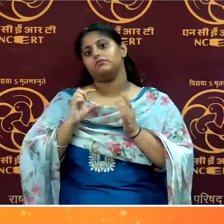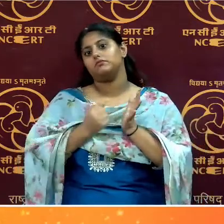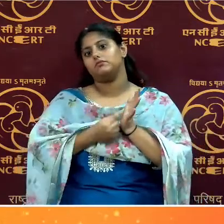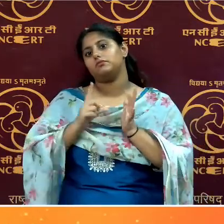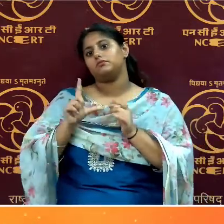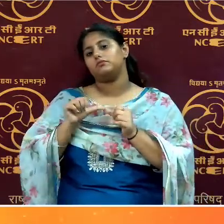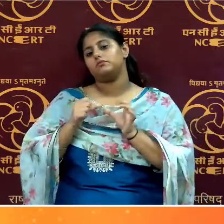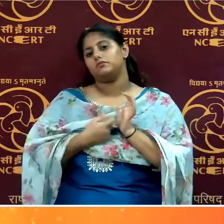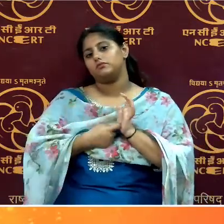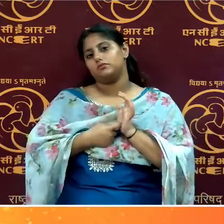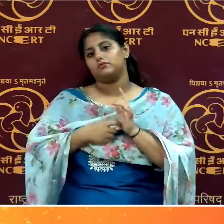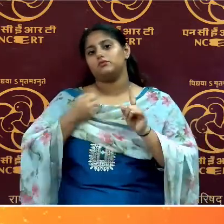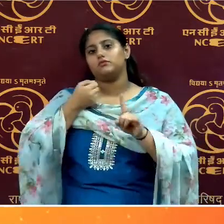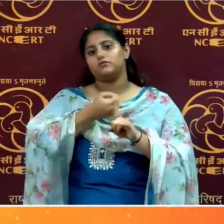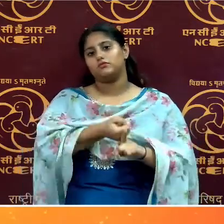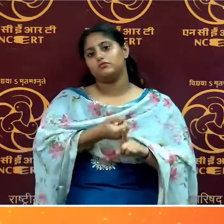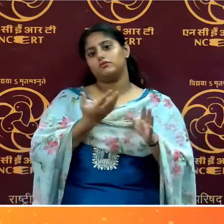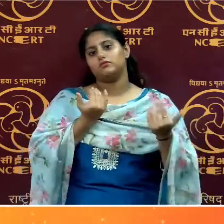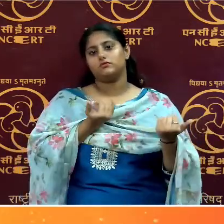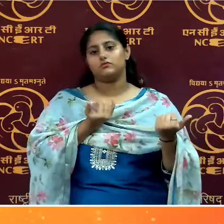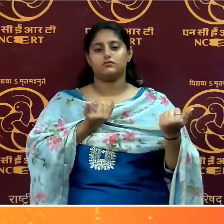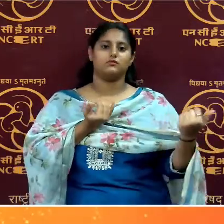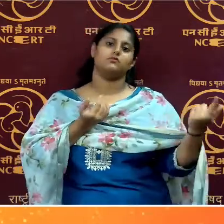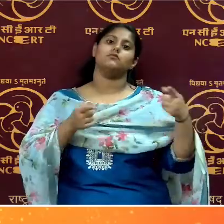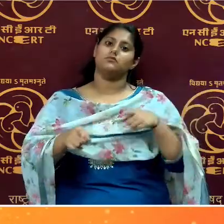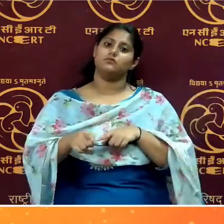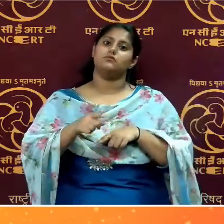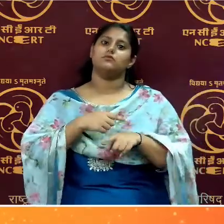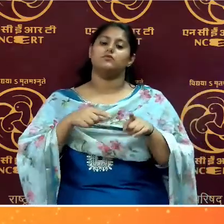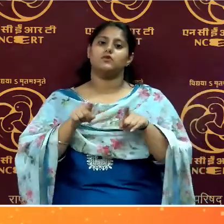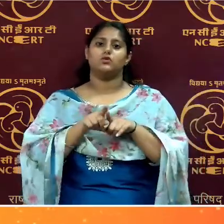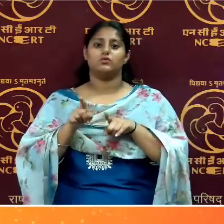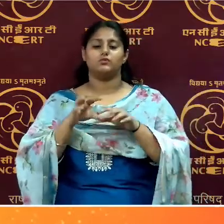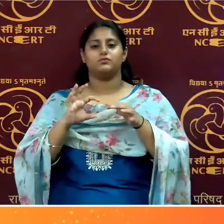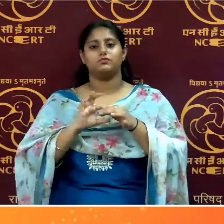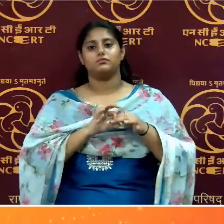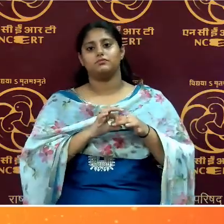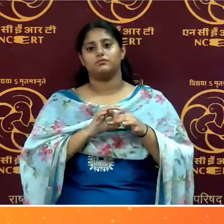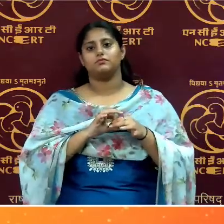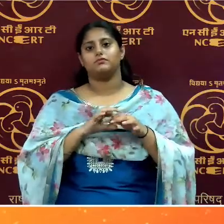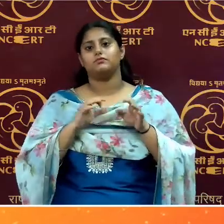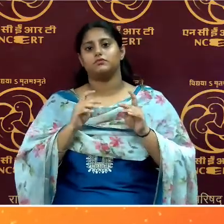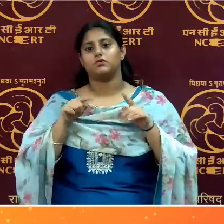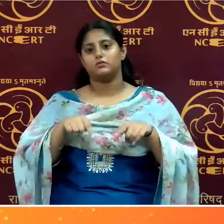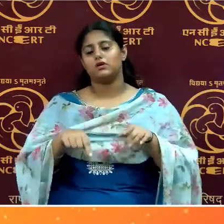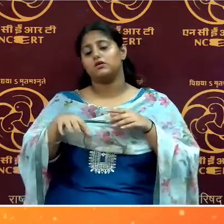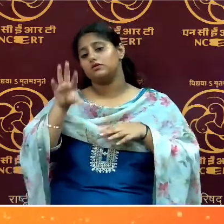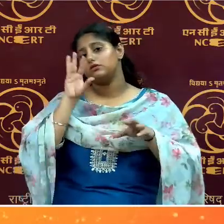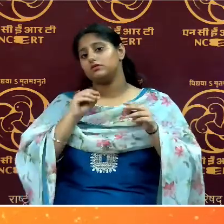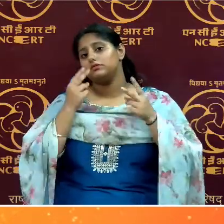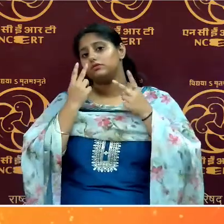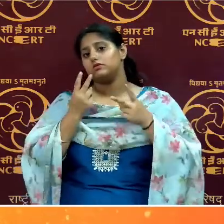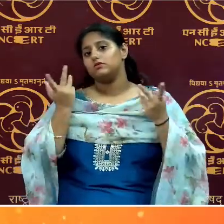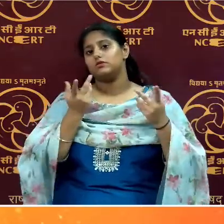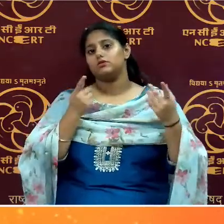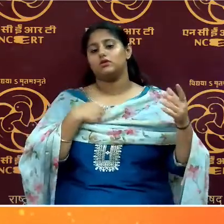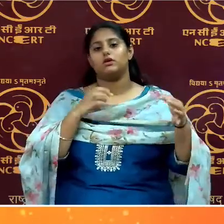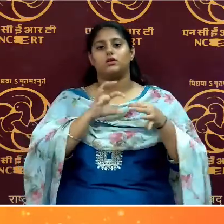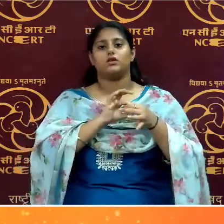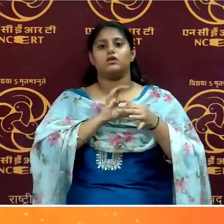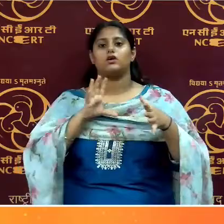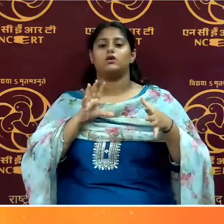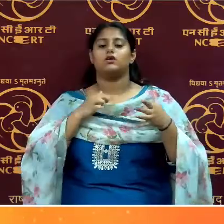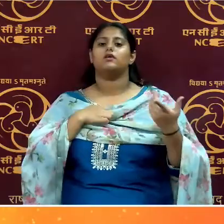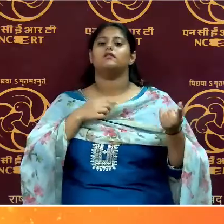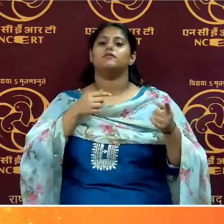and me and the object are in physical contact with each other. Now, today we will see the non-contact forces.